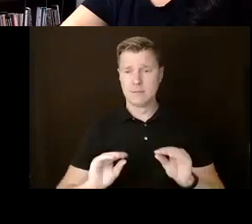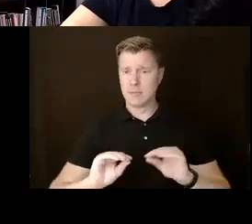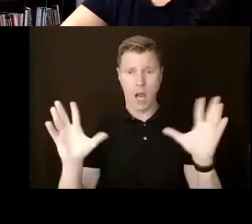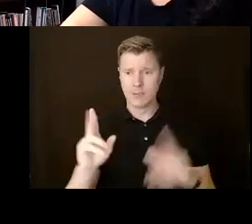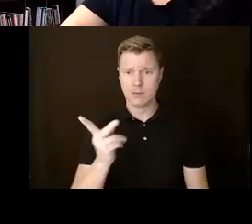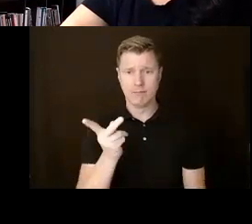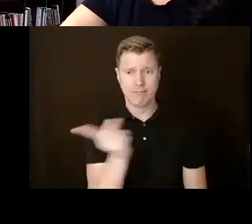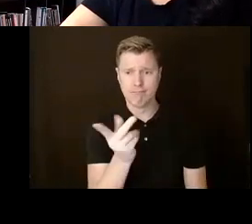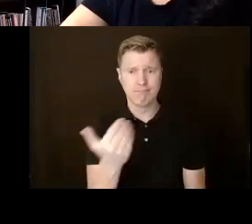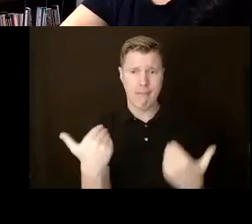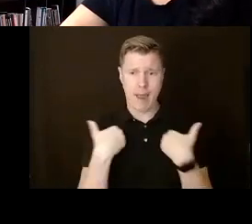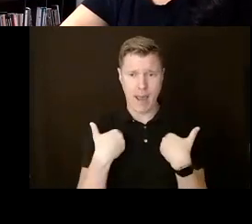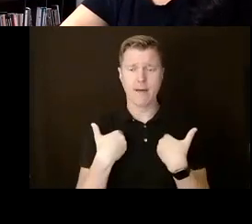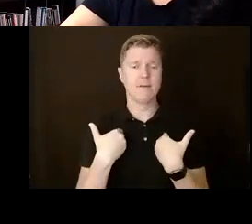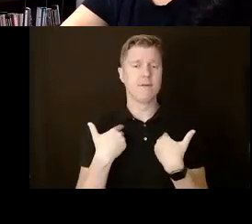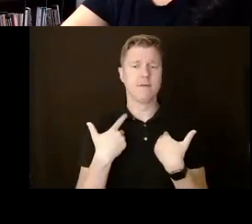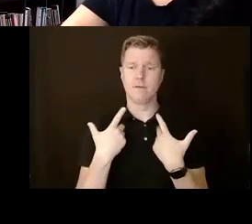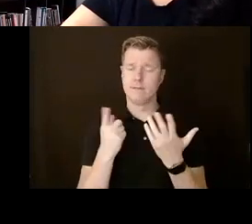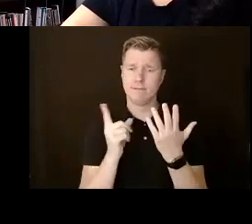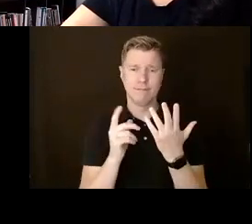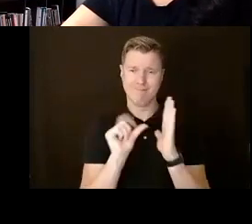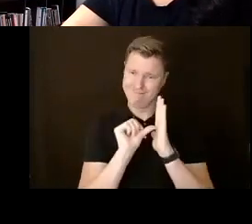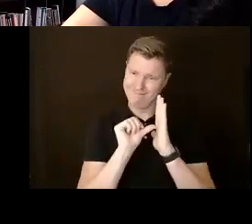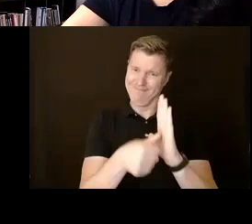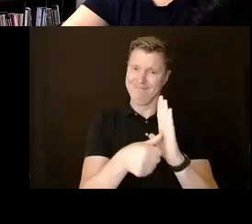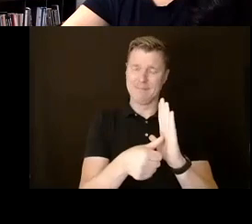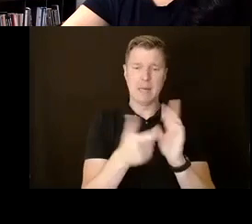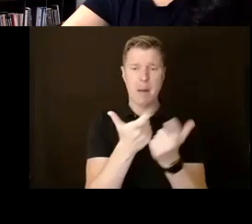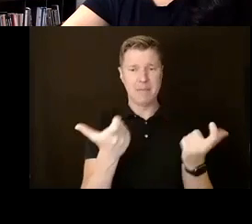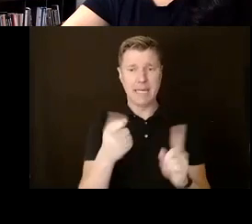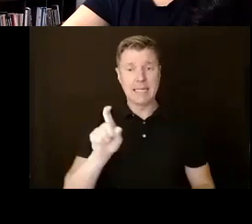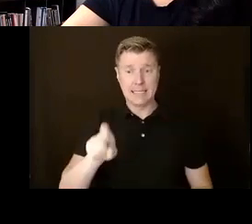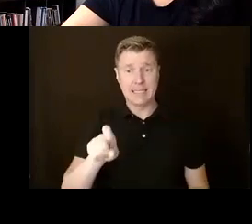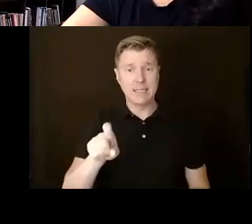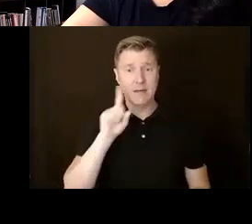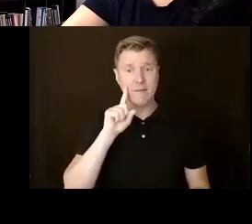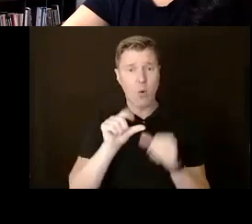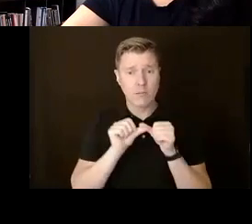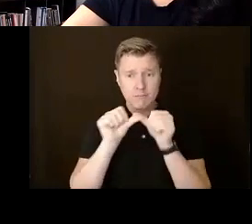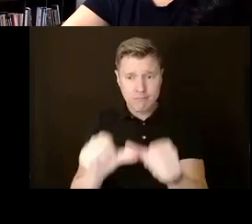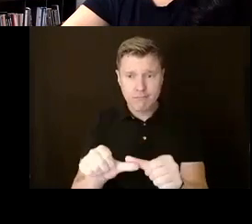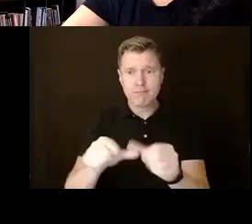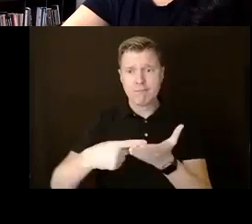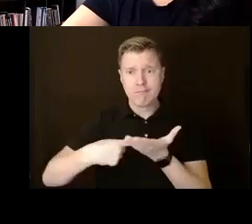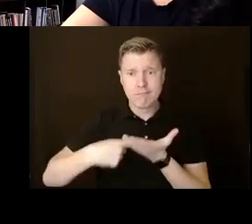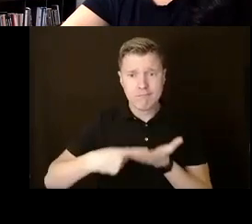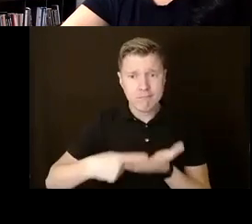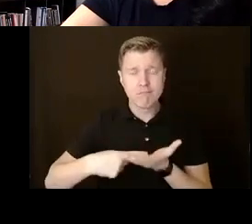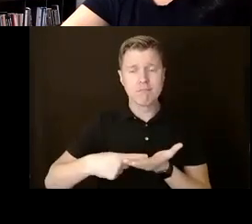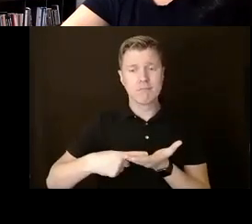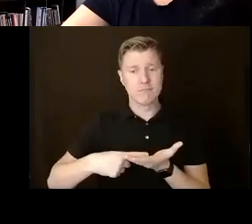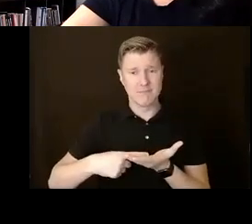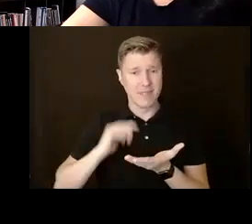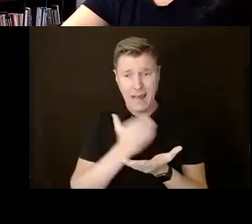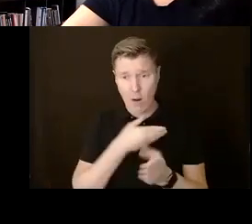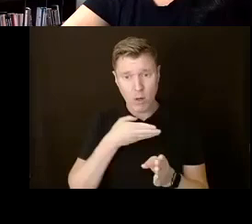really highlighted a big need for continuing conversation in our work and